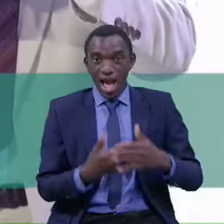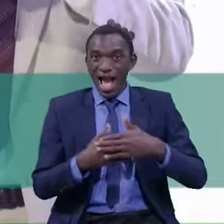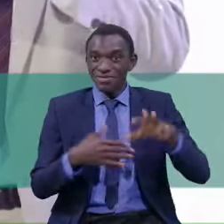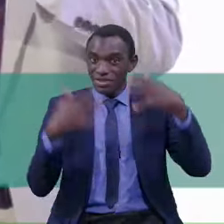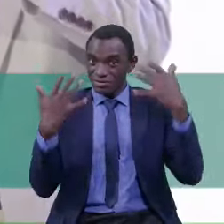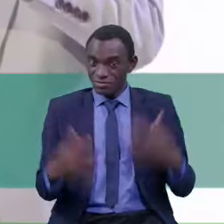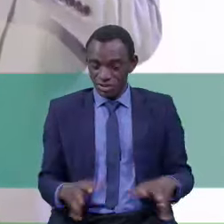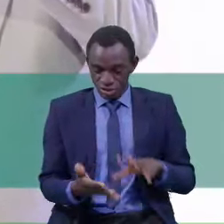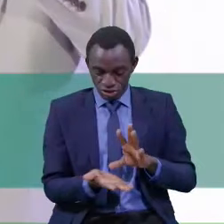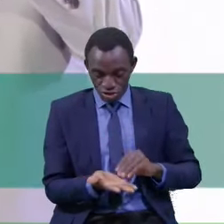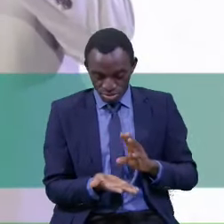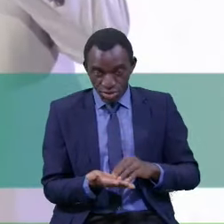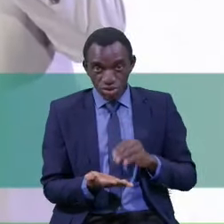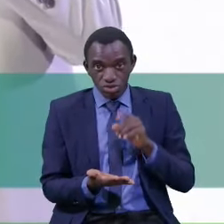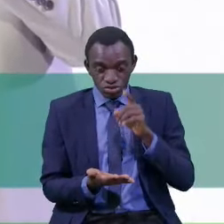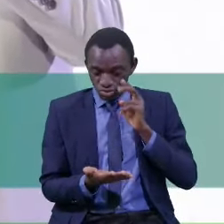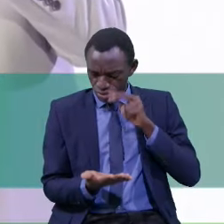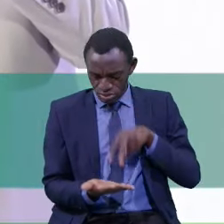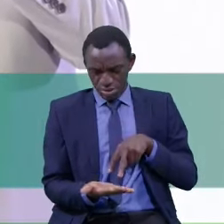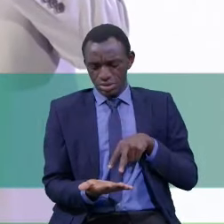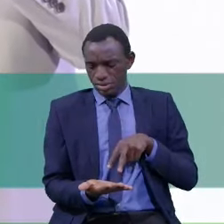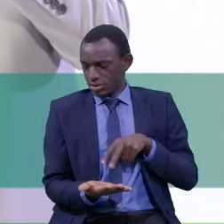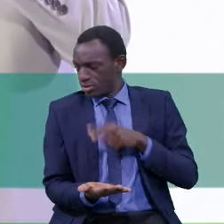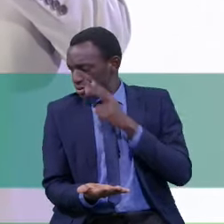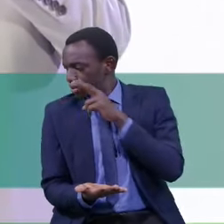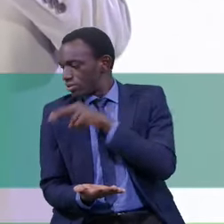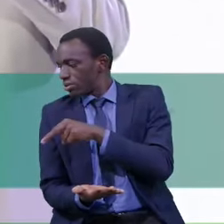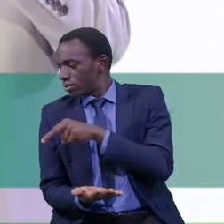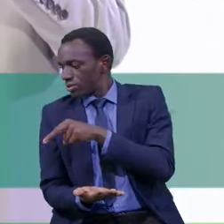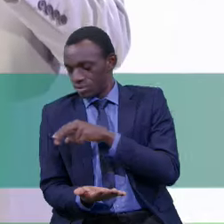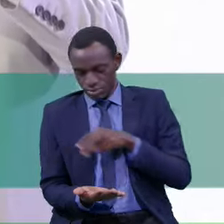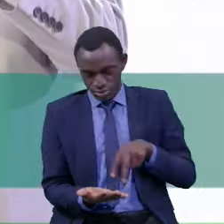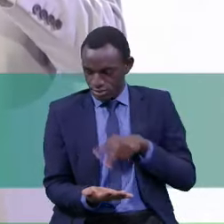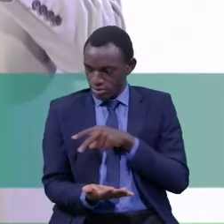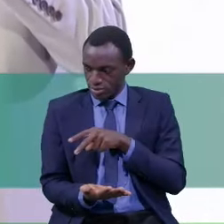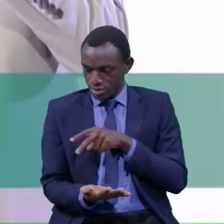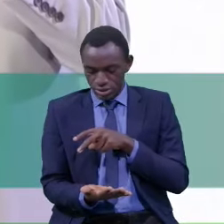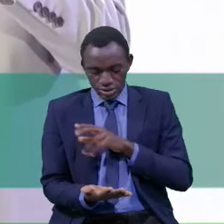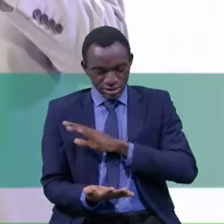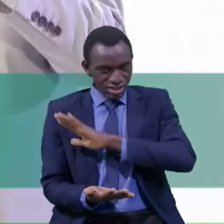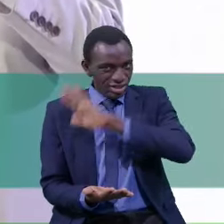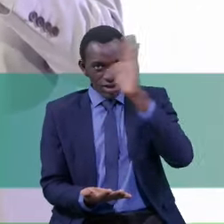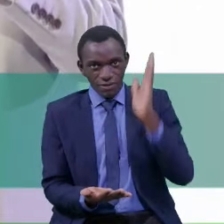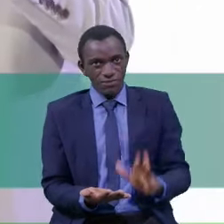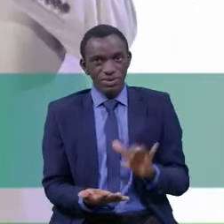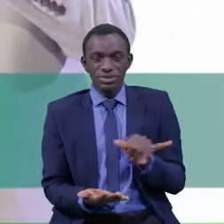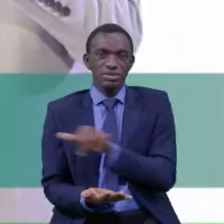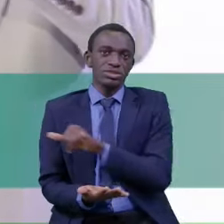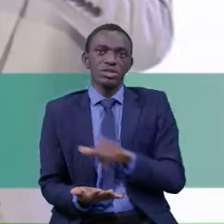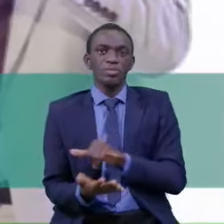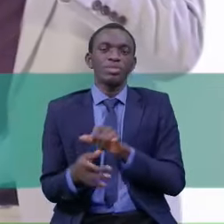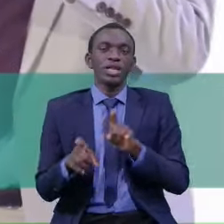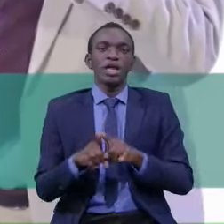your copy and look at the original. Your copy will never be like the original.